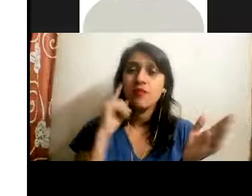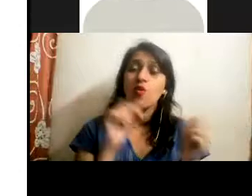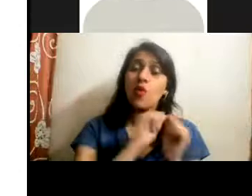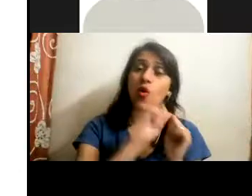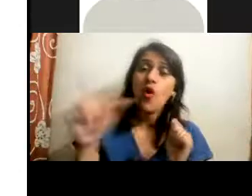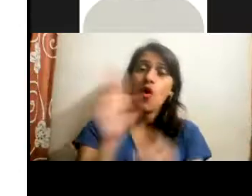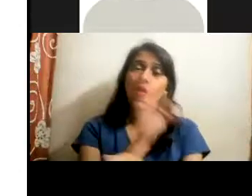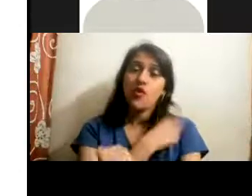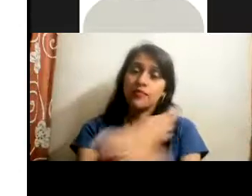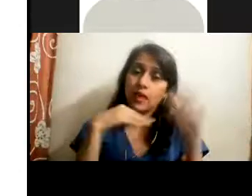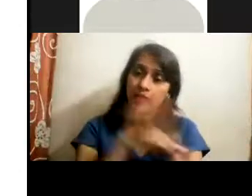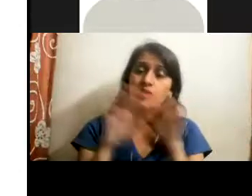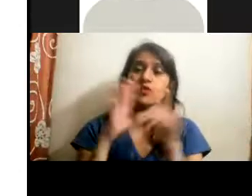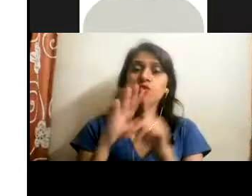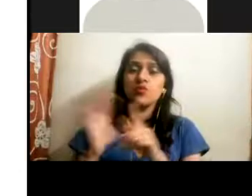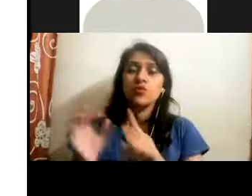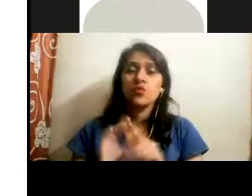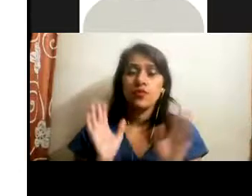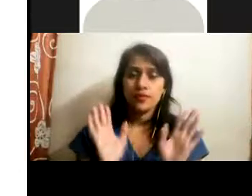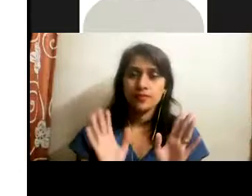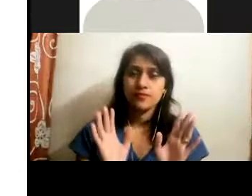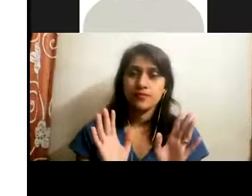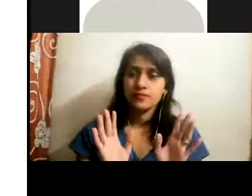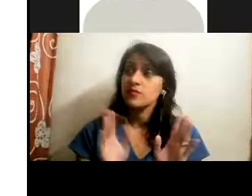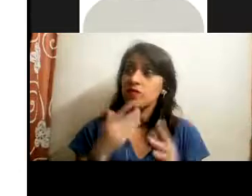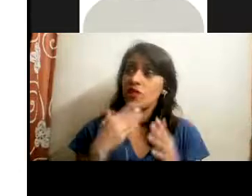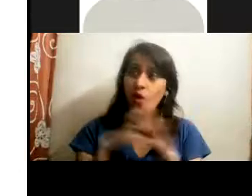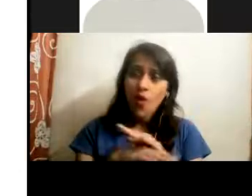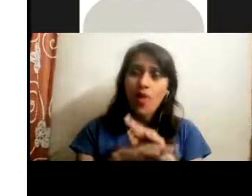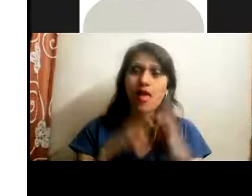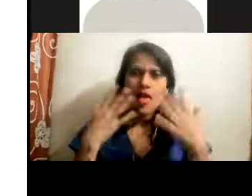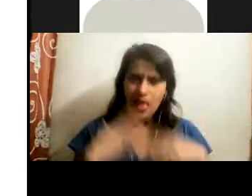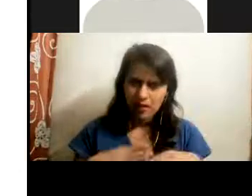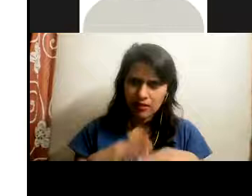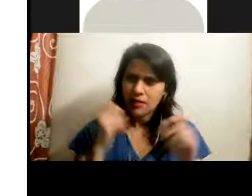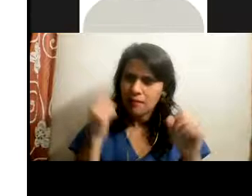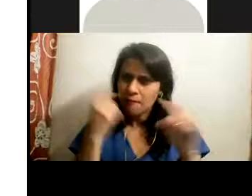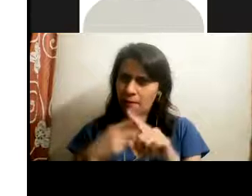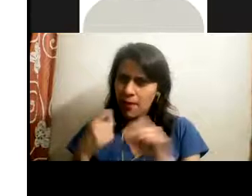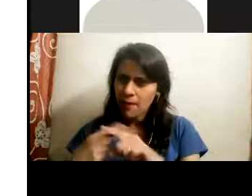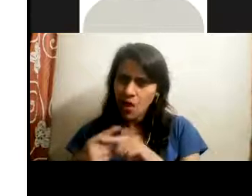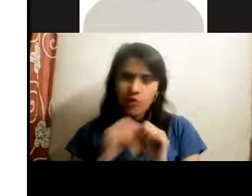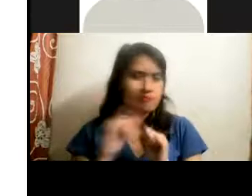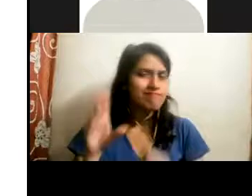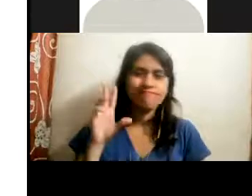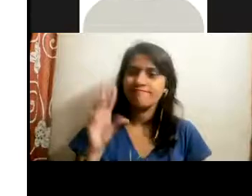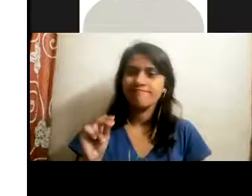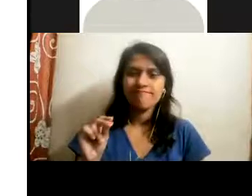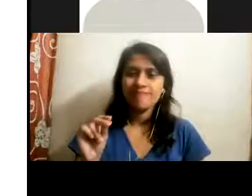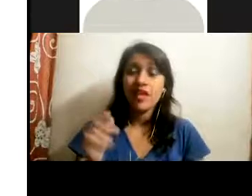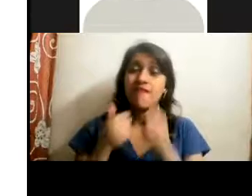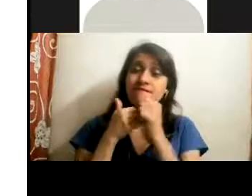covered, or are all health conditions covered? No. So whatever specific